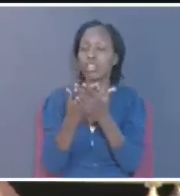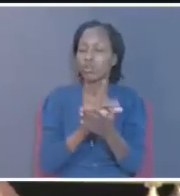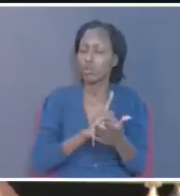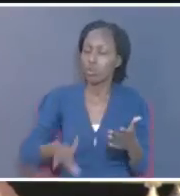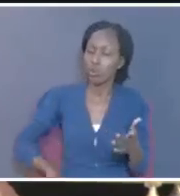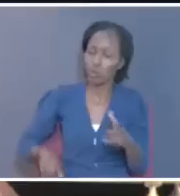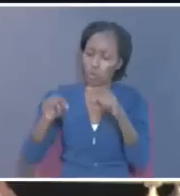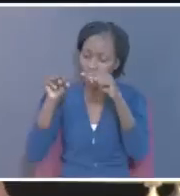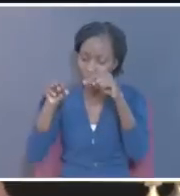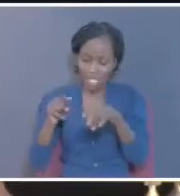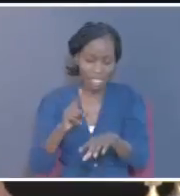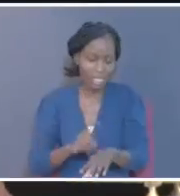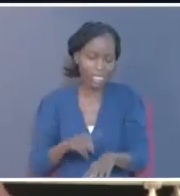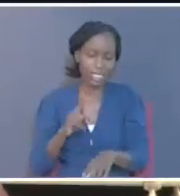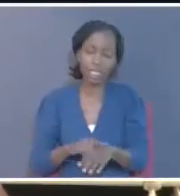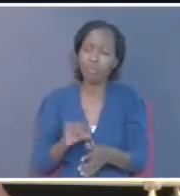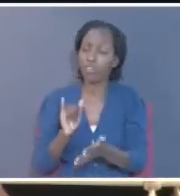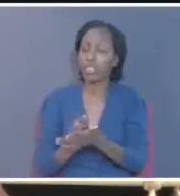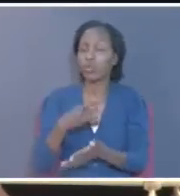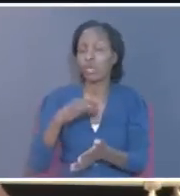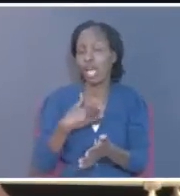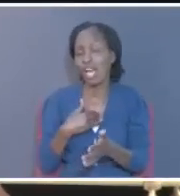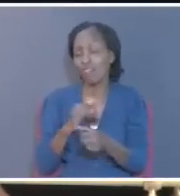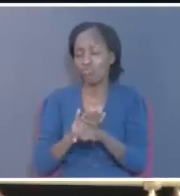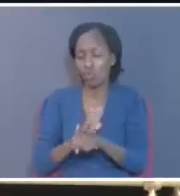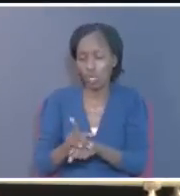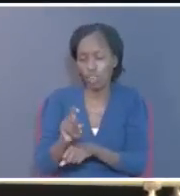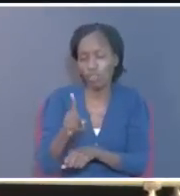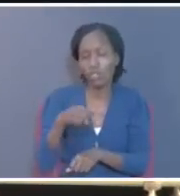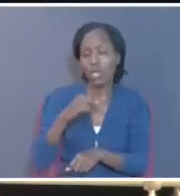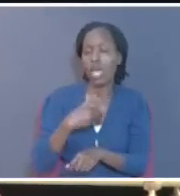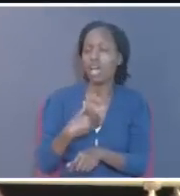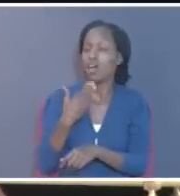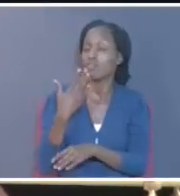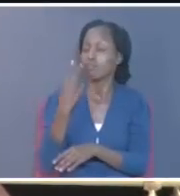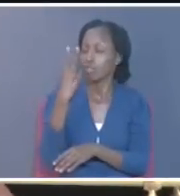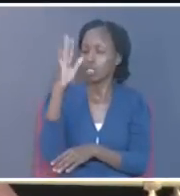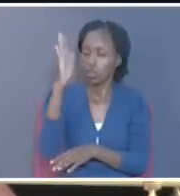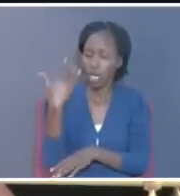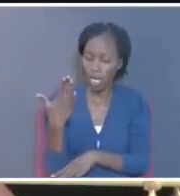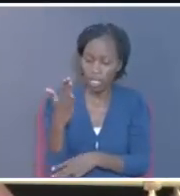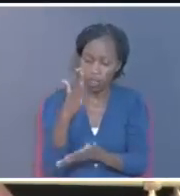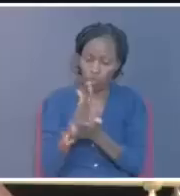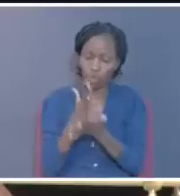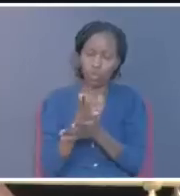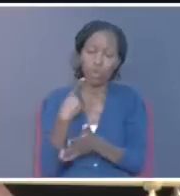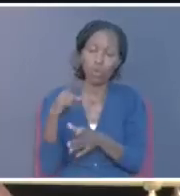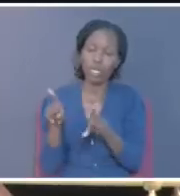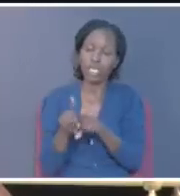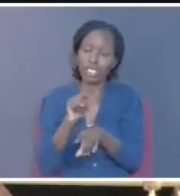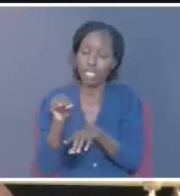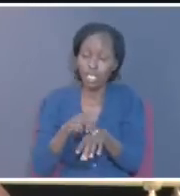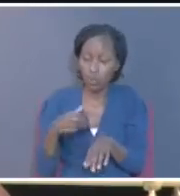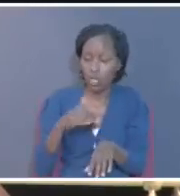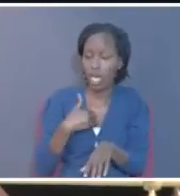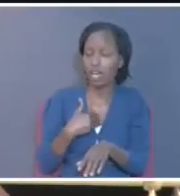even this pandemic that we have faced, we have seen your hand in it, Jehovah. Indeed, as a nation, we